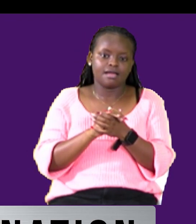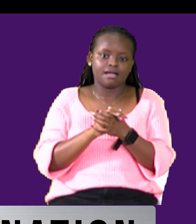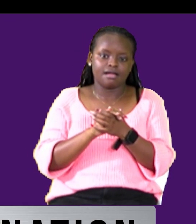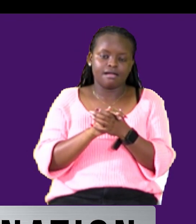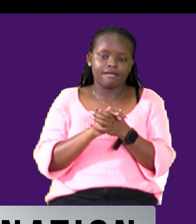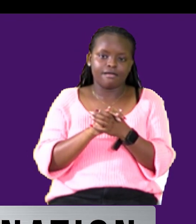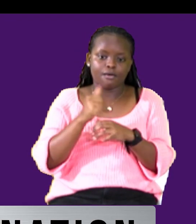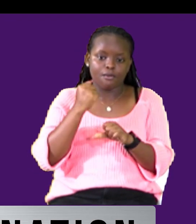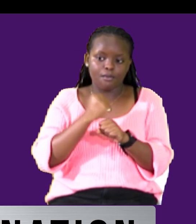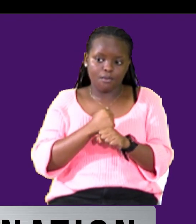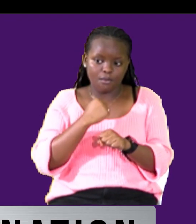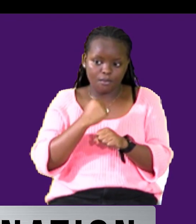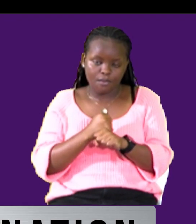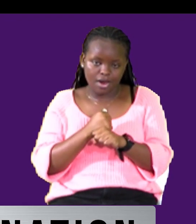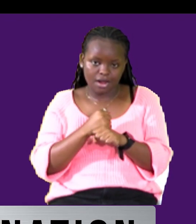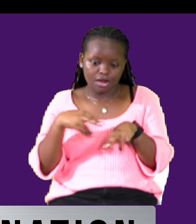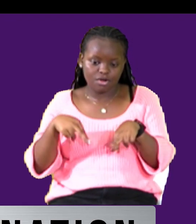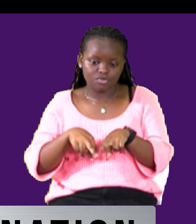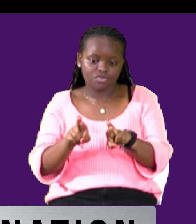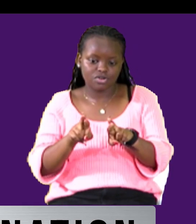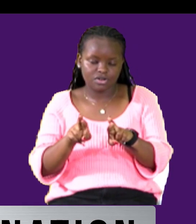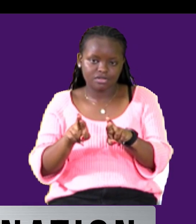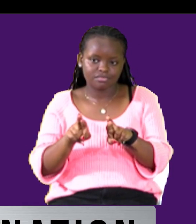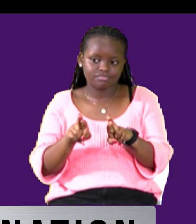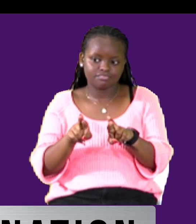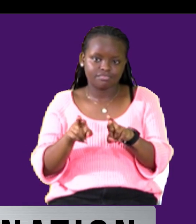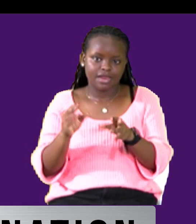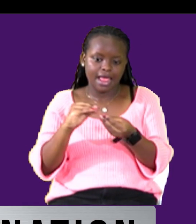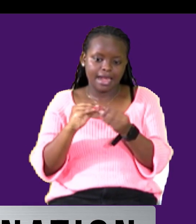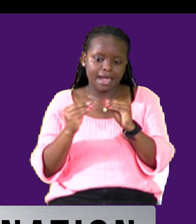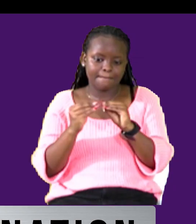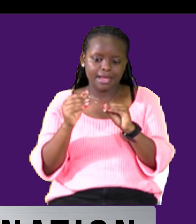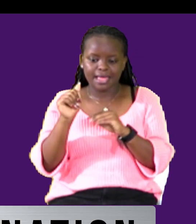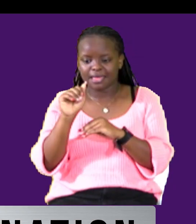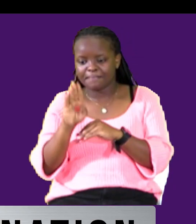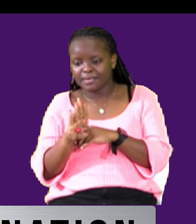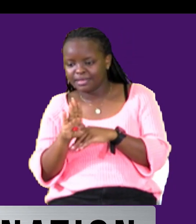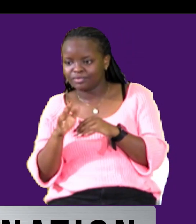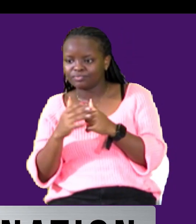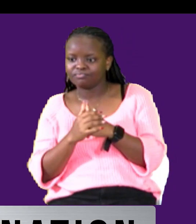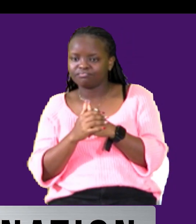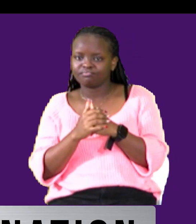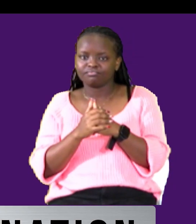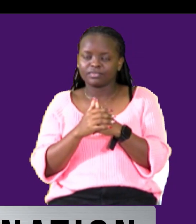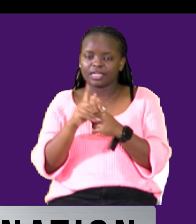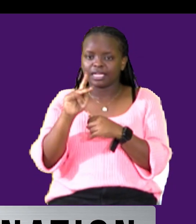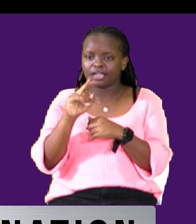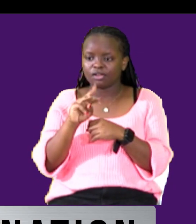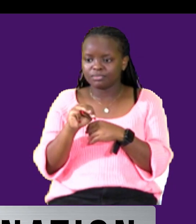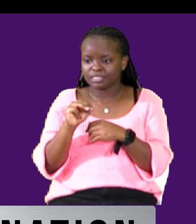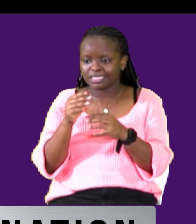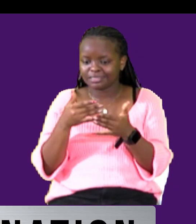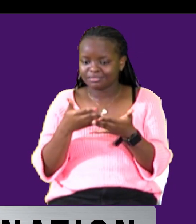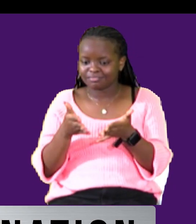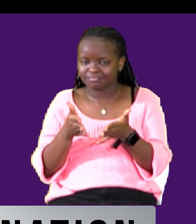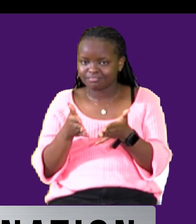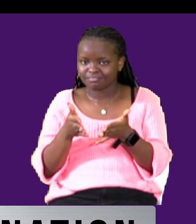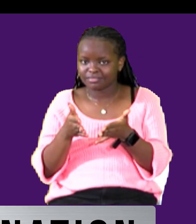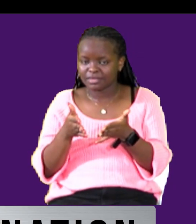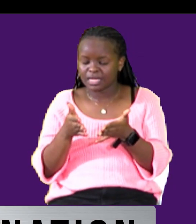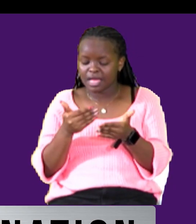to interrogate road number AB Karatina to this kilometer. Is this now the final quarter before the